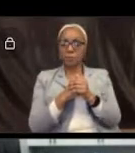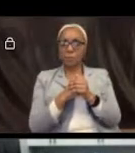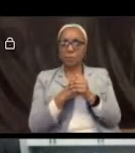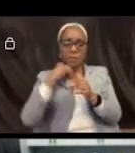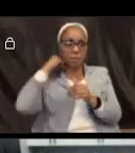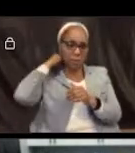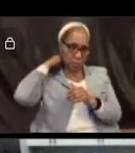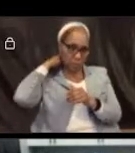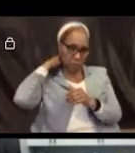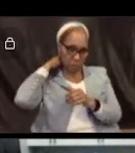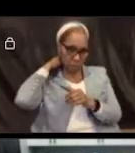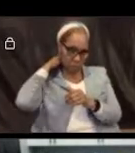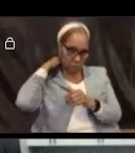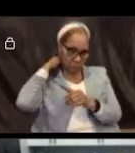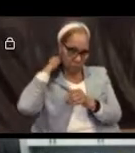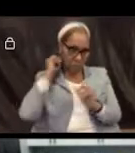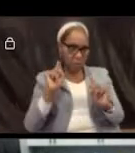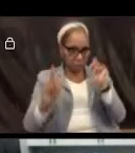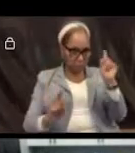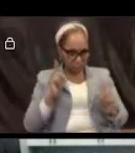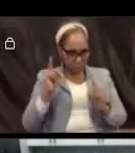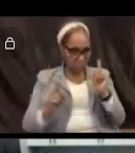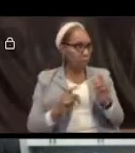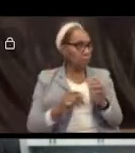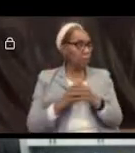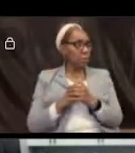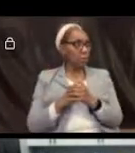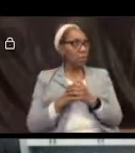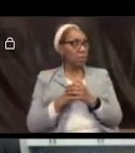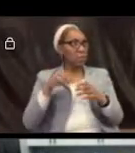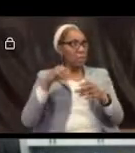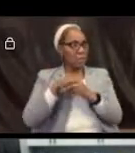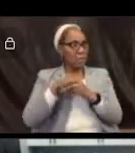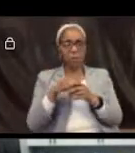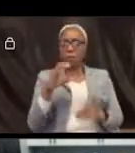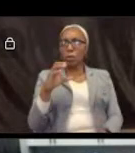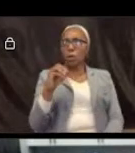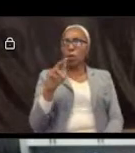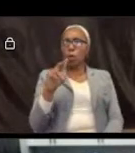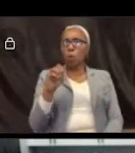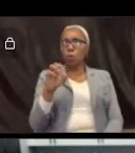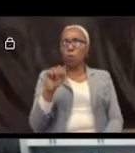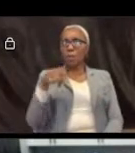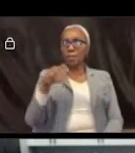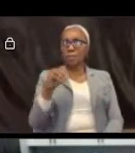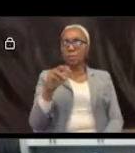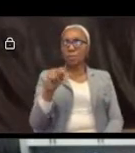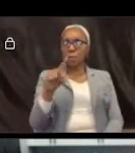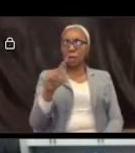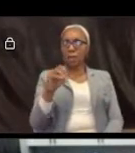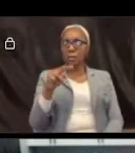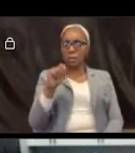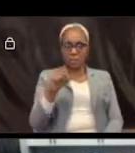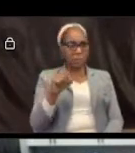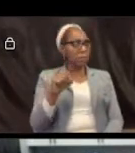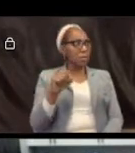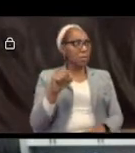the citizen spoke of last time is in the correspondence folder under the Z number.